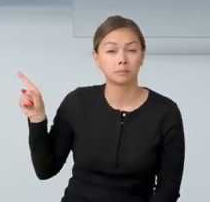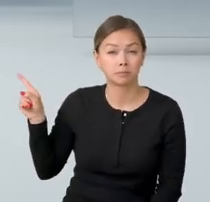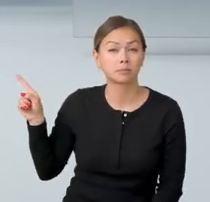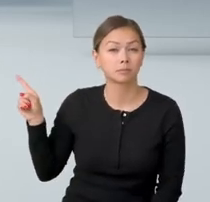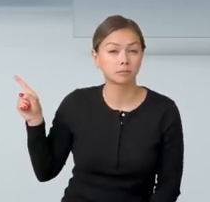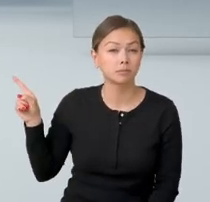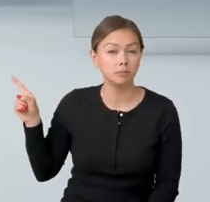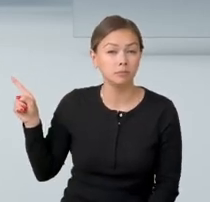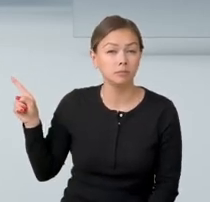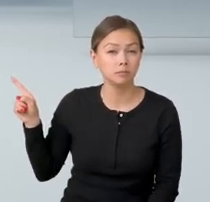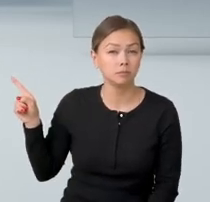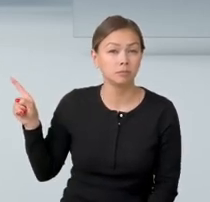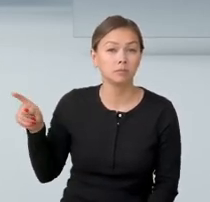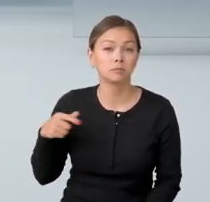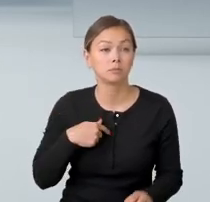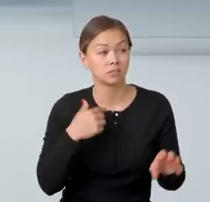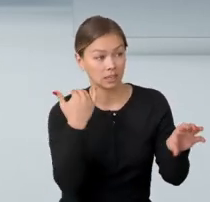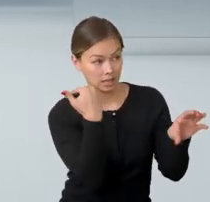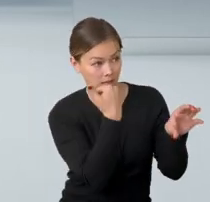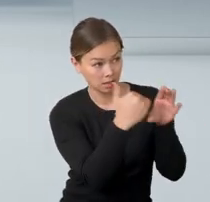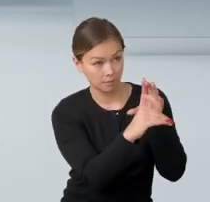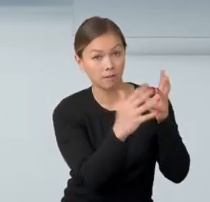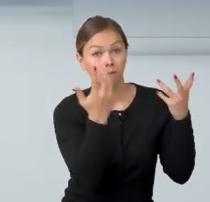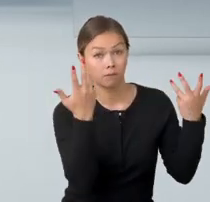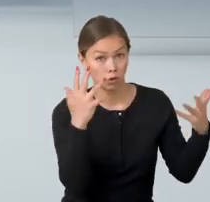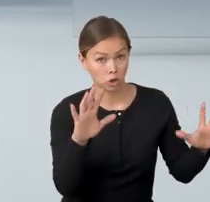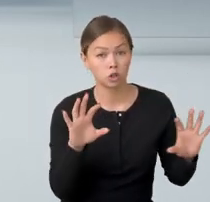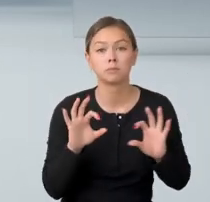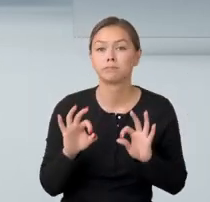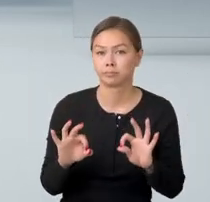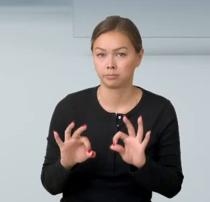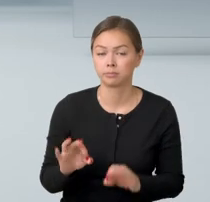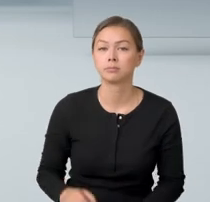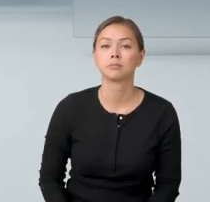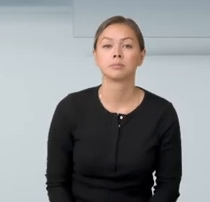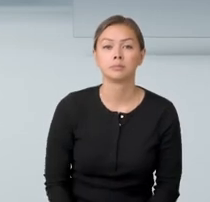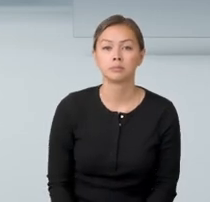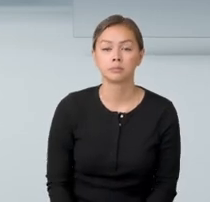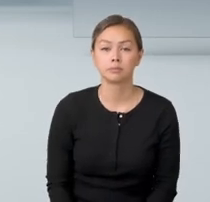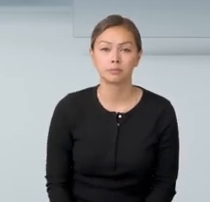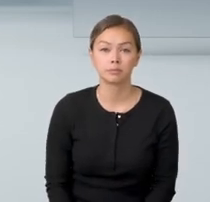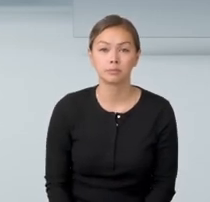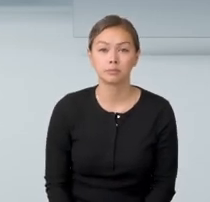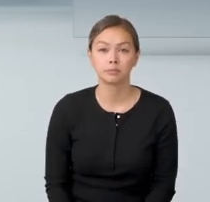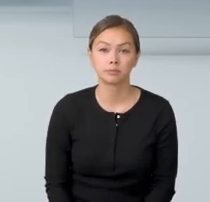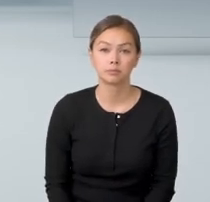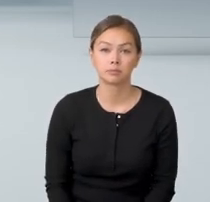in our requests okay this Mayo have come great